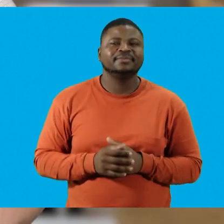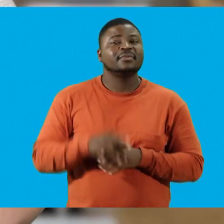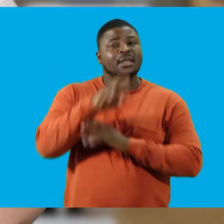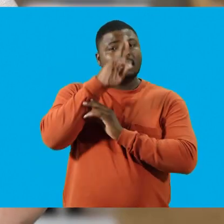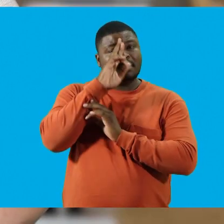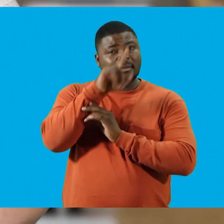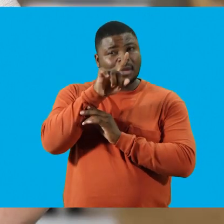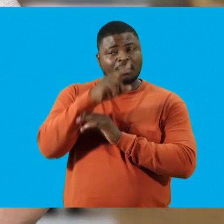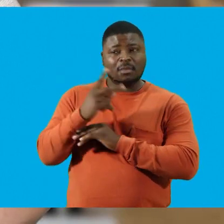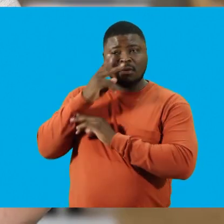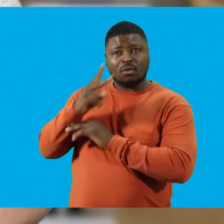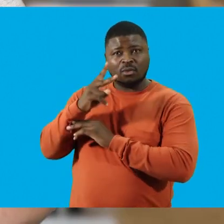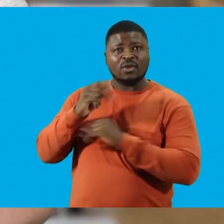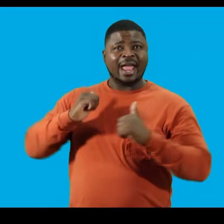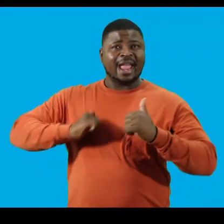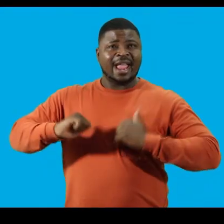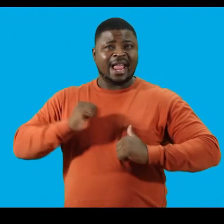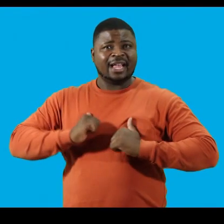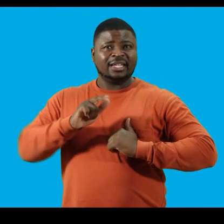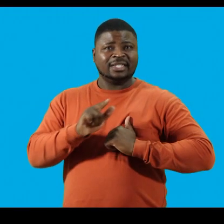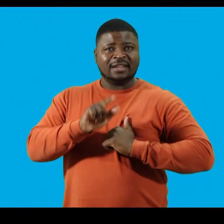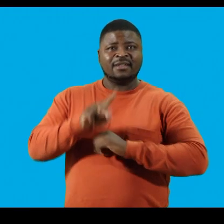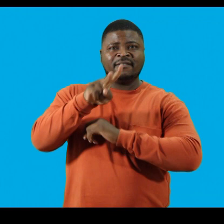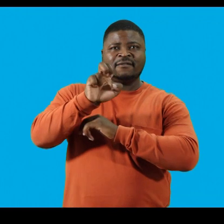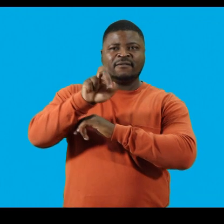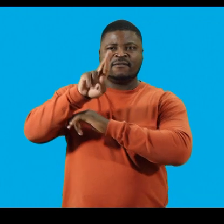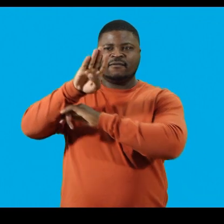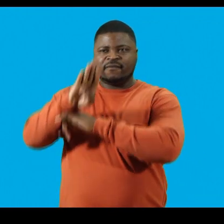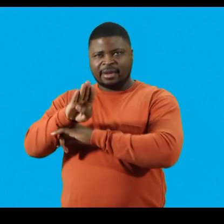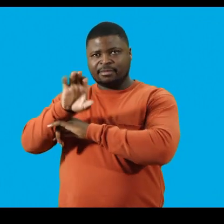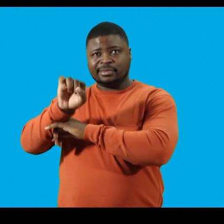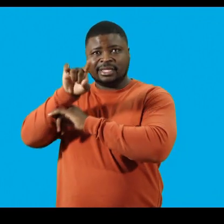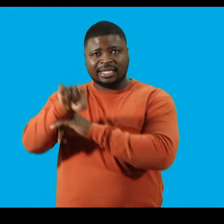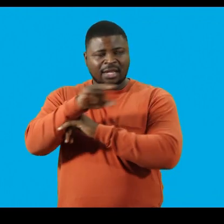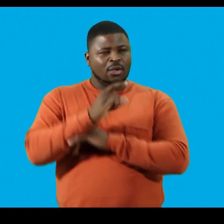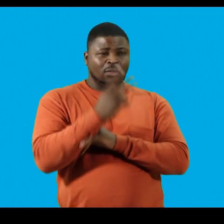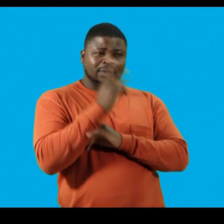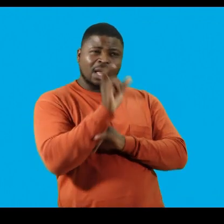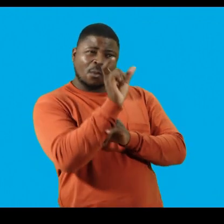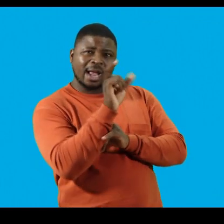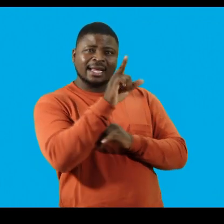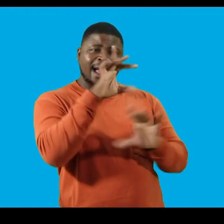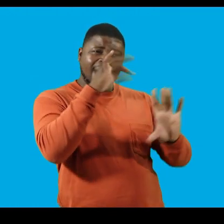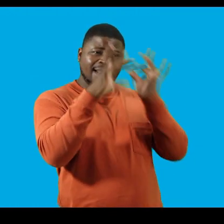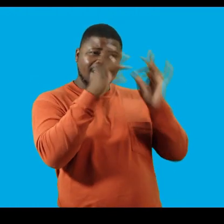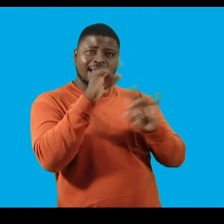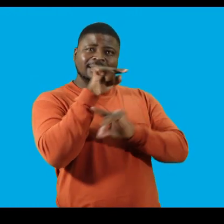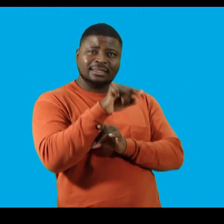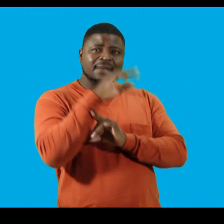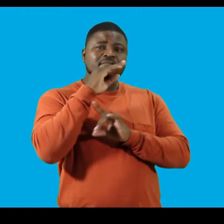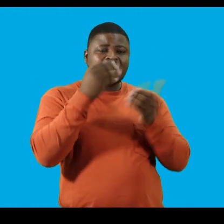If we look at the action verbs, if you see the word analyze, that means